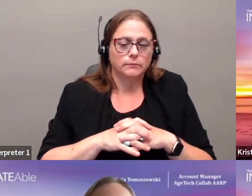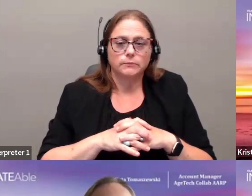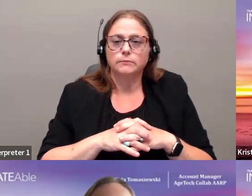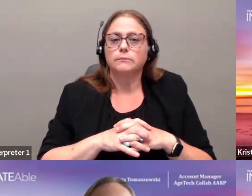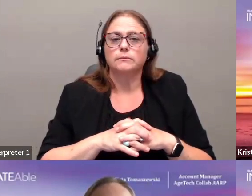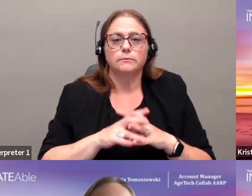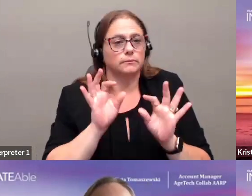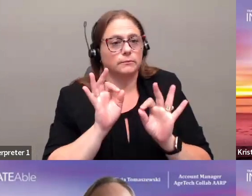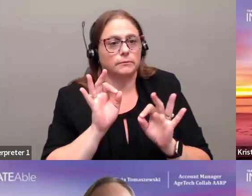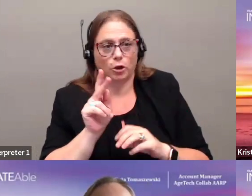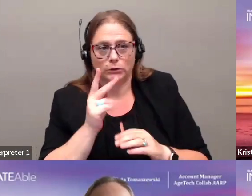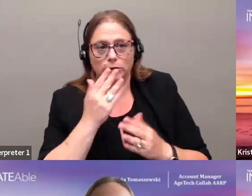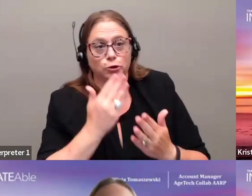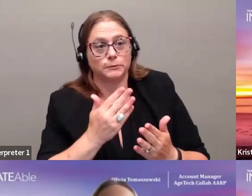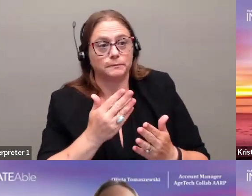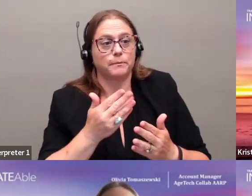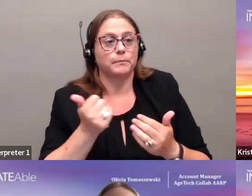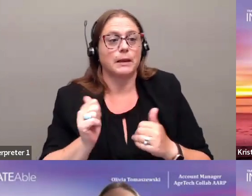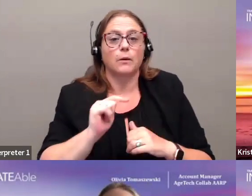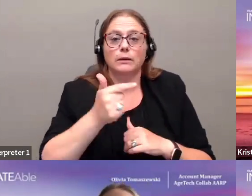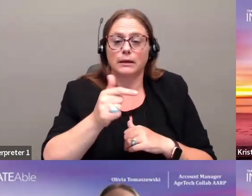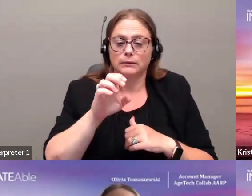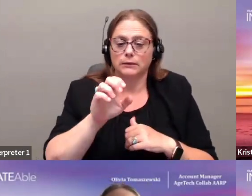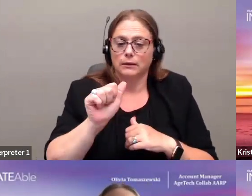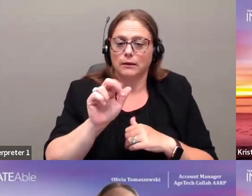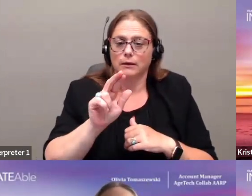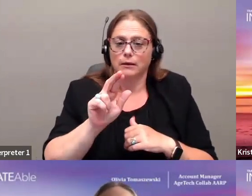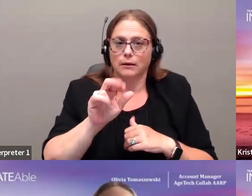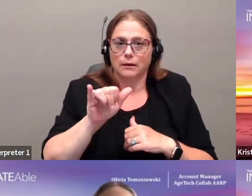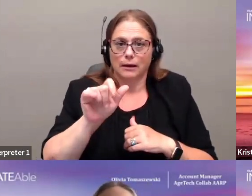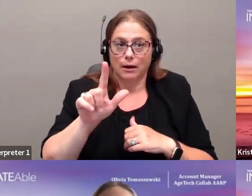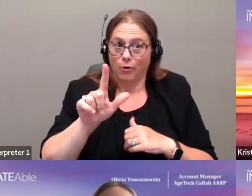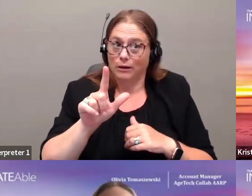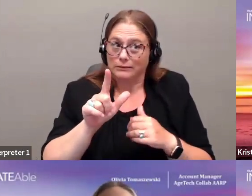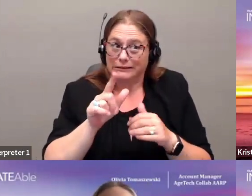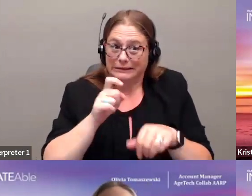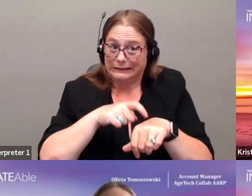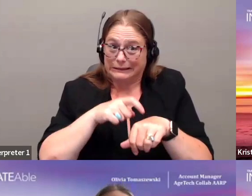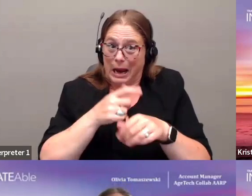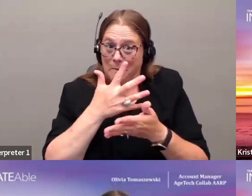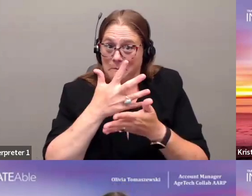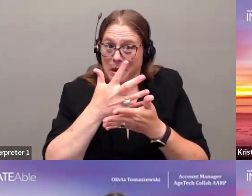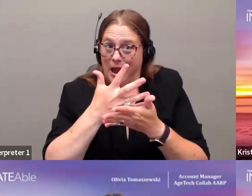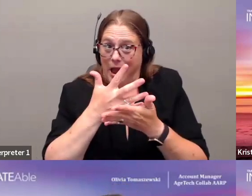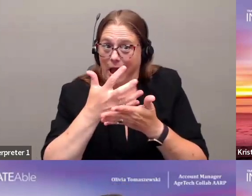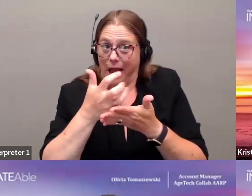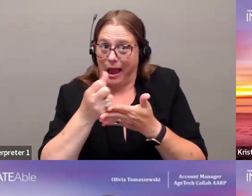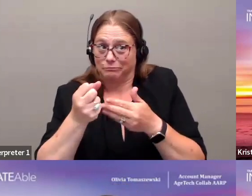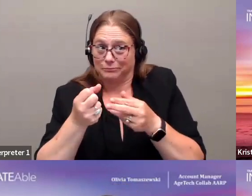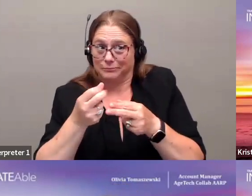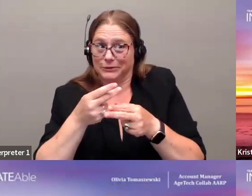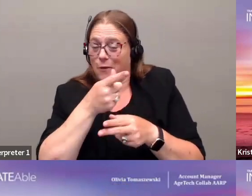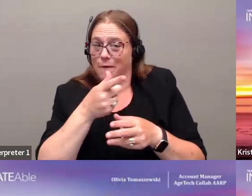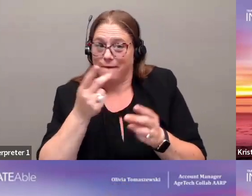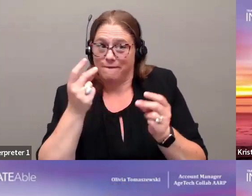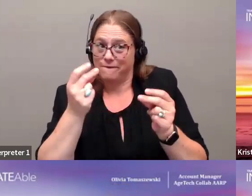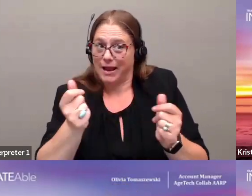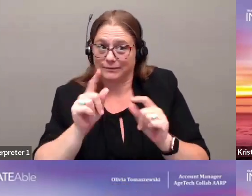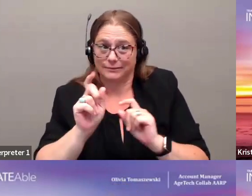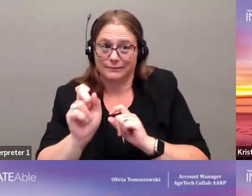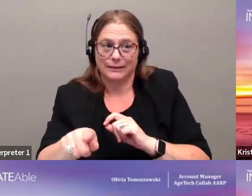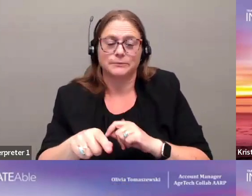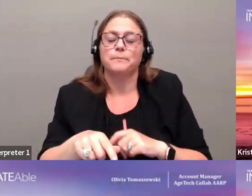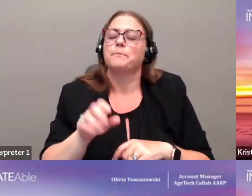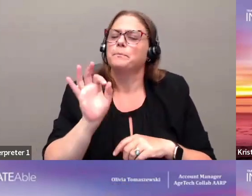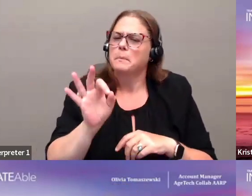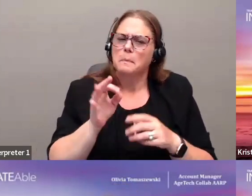Thank you so much. Next question is Carol, and we are almost out of time, so let's try to make this super quick. My questions are